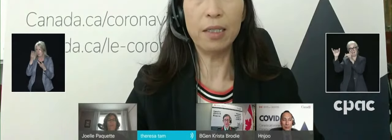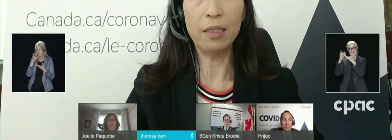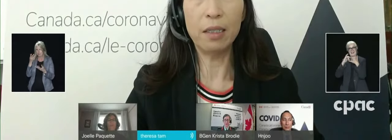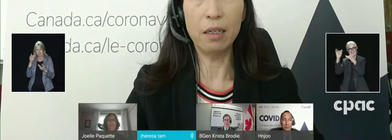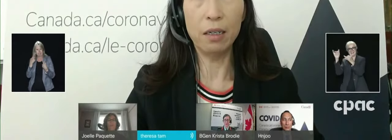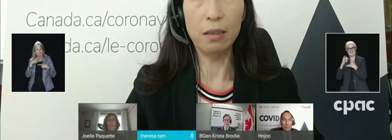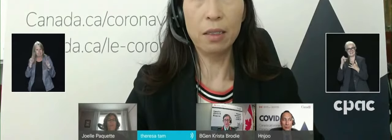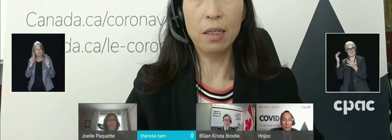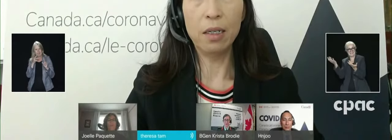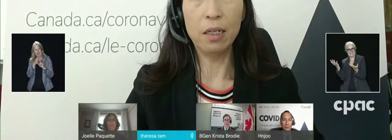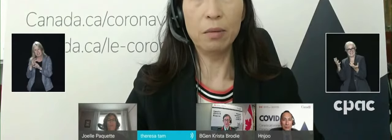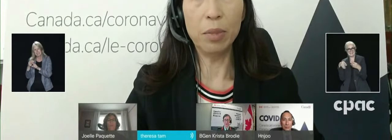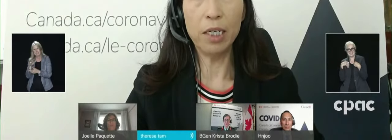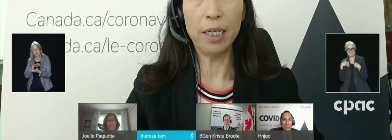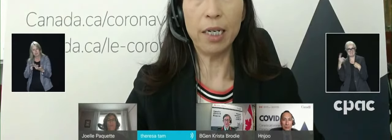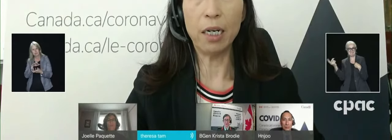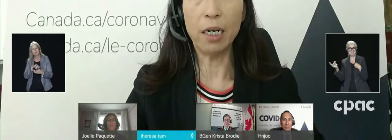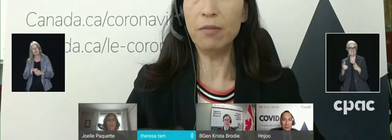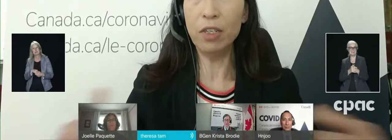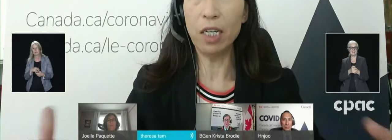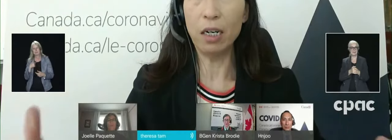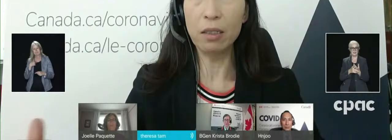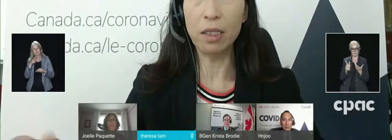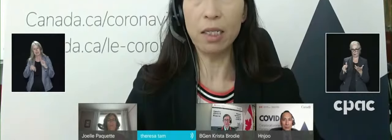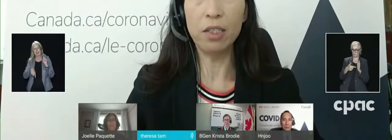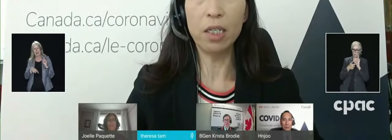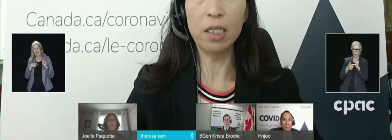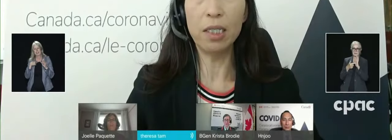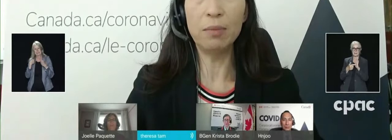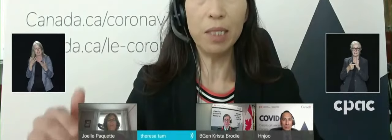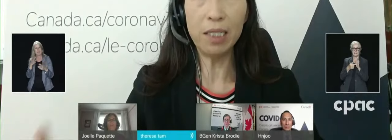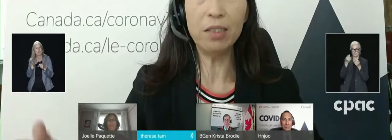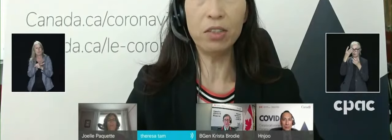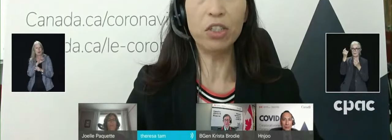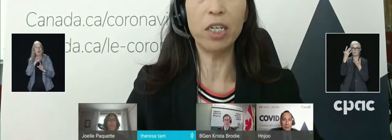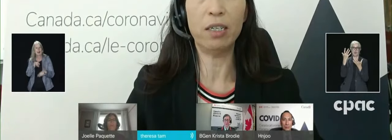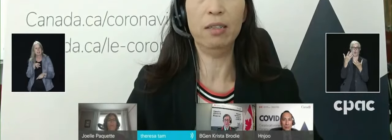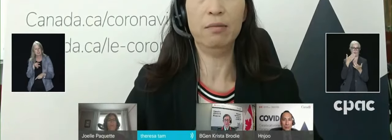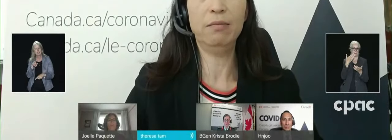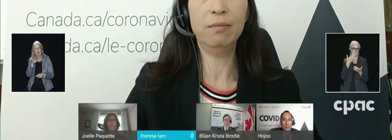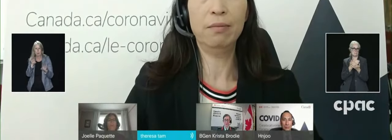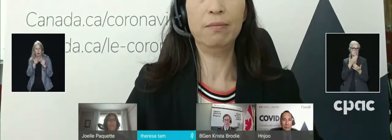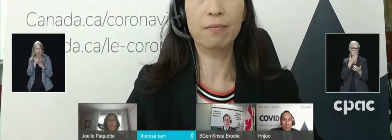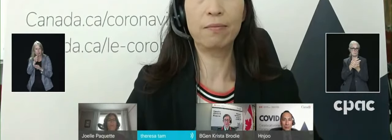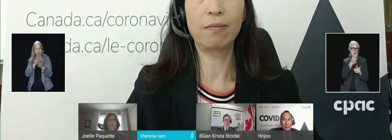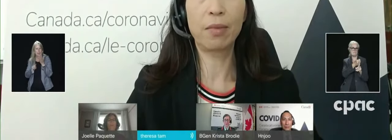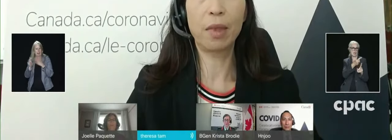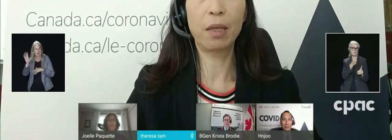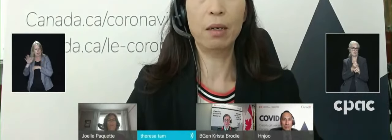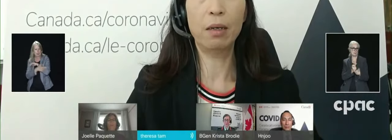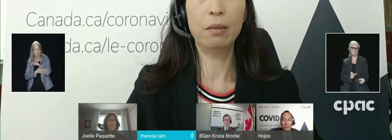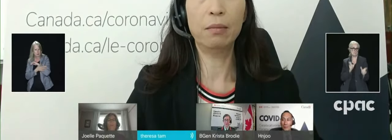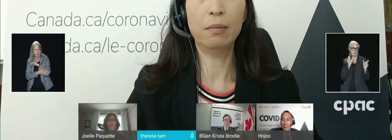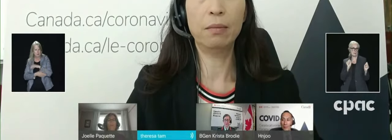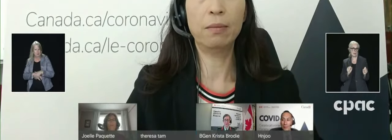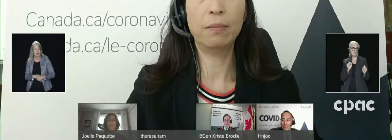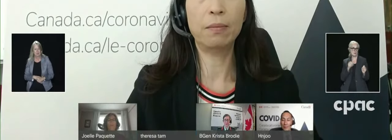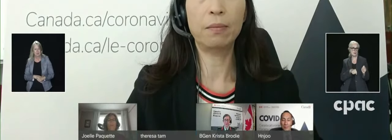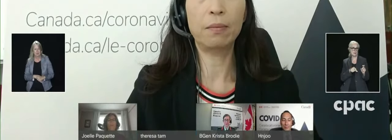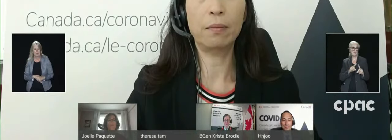these vaccines are. But I can't give you the answer in certainty. Please do check.